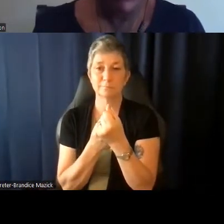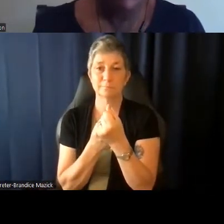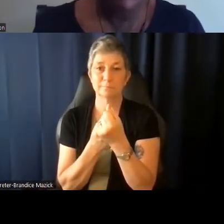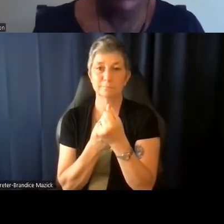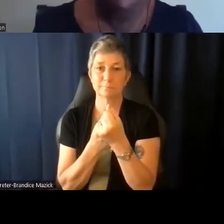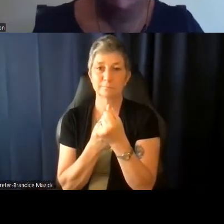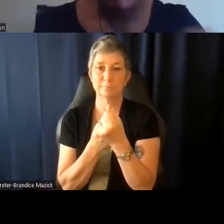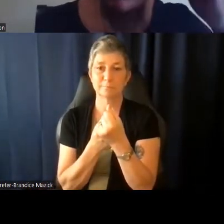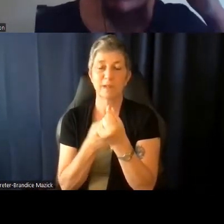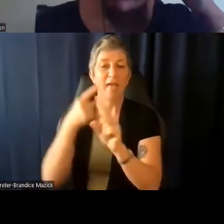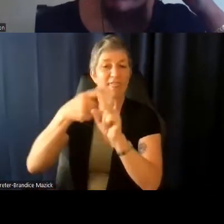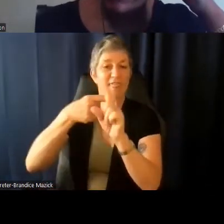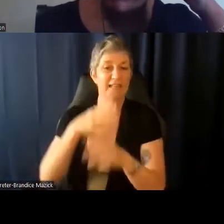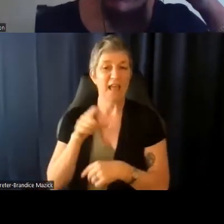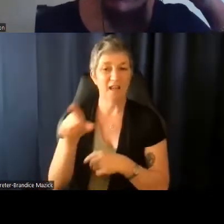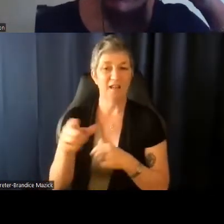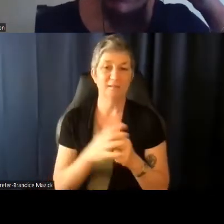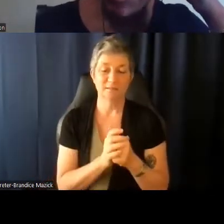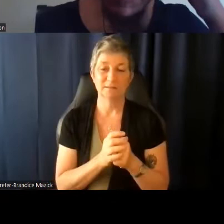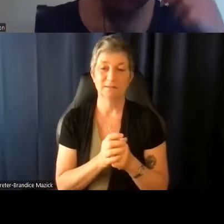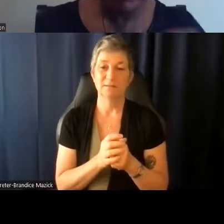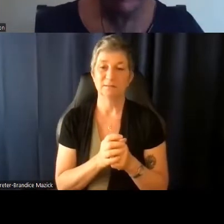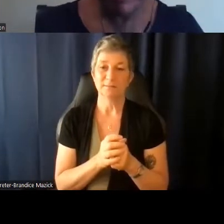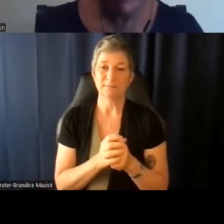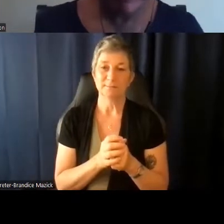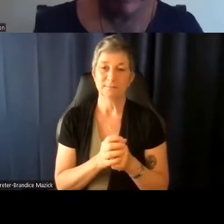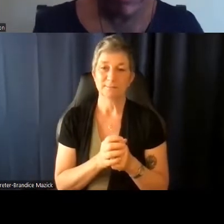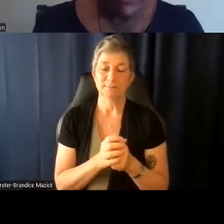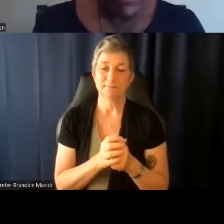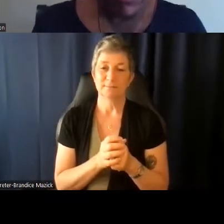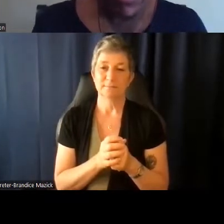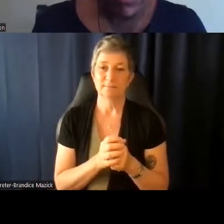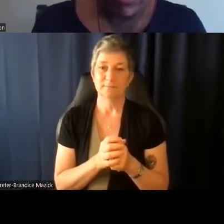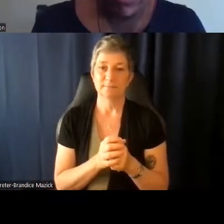of the tenant and would seek to